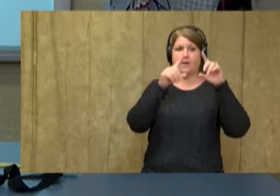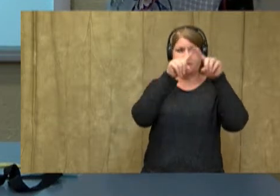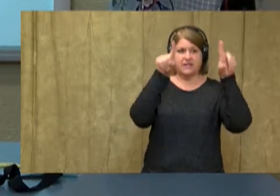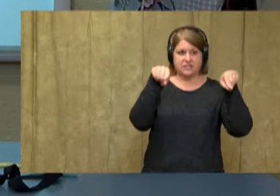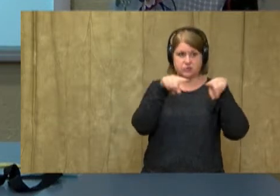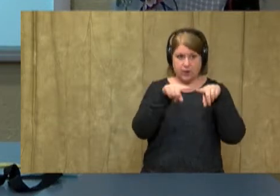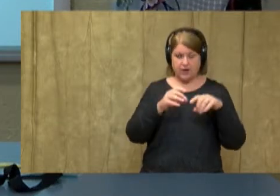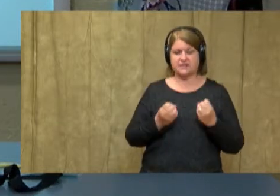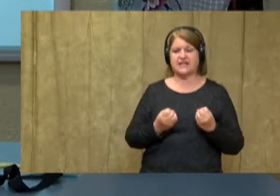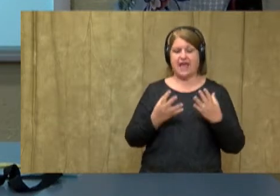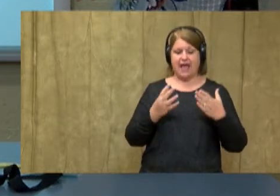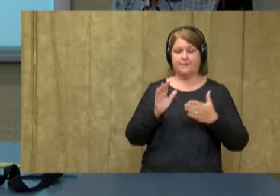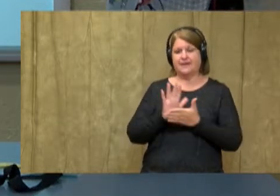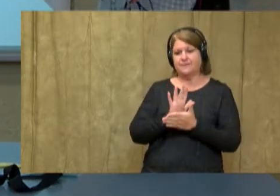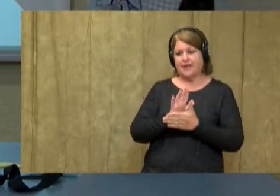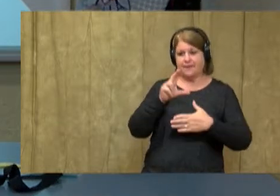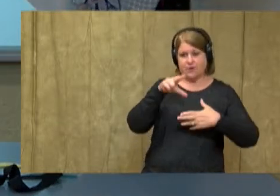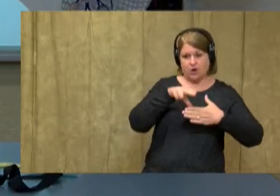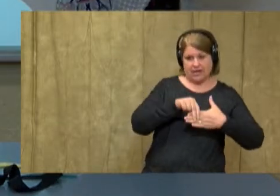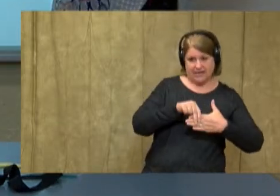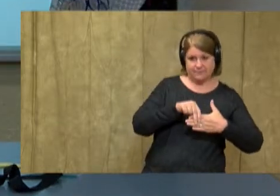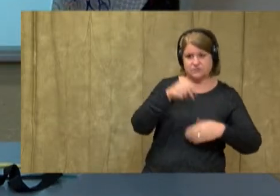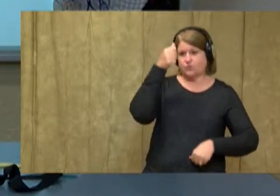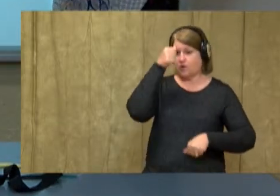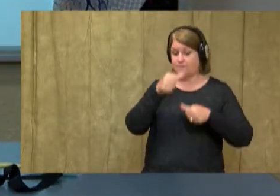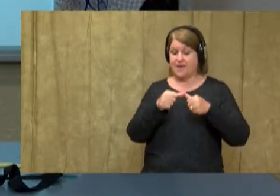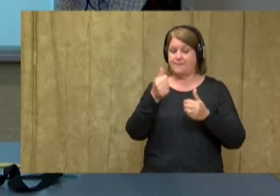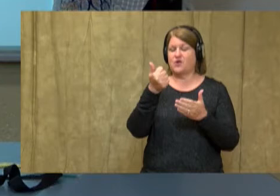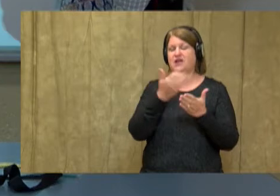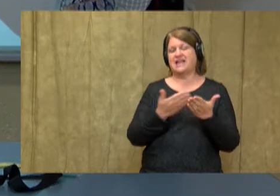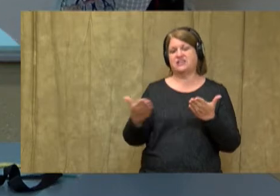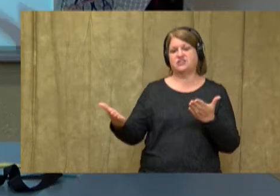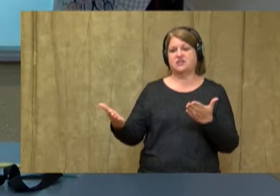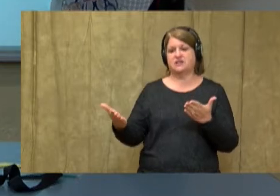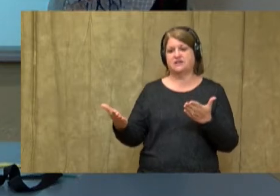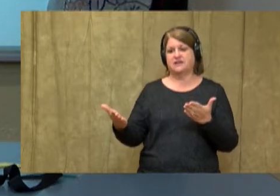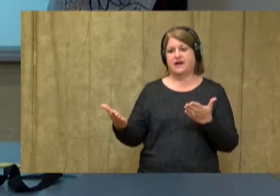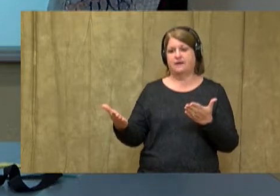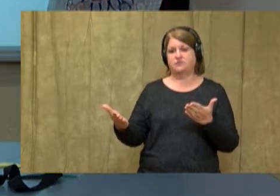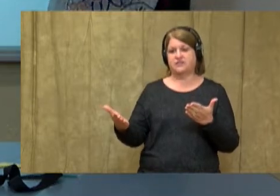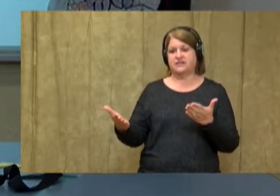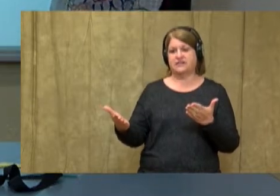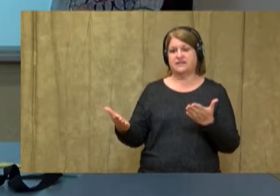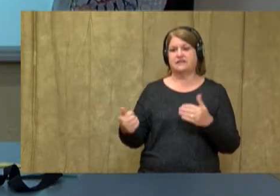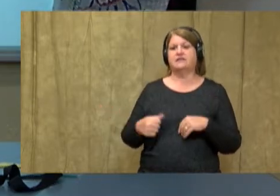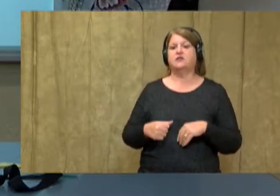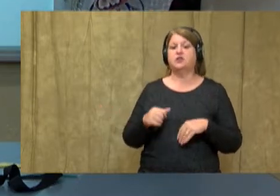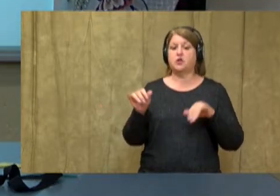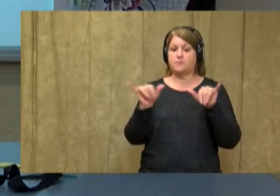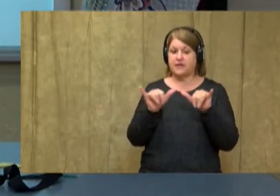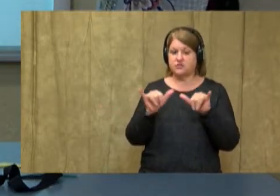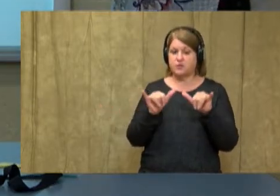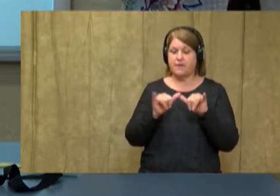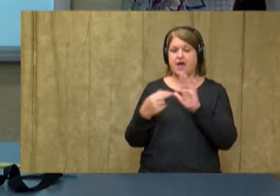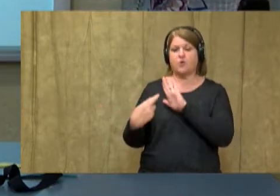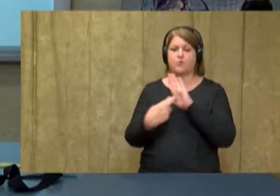watch? Remember, each object that you're measuring by stands for 1 unit.